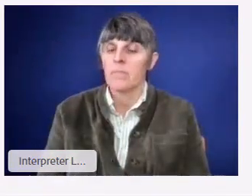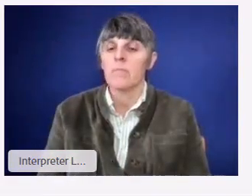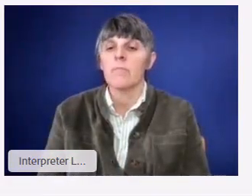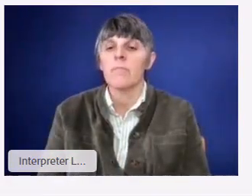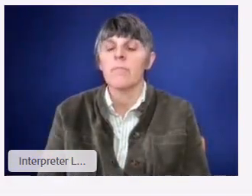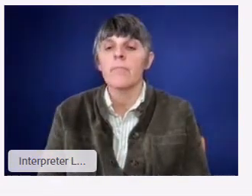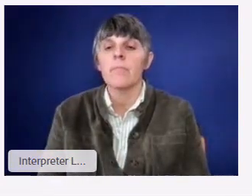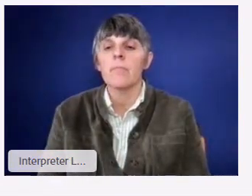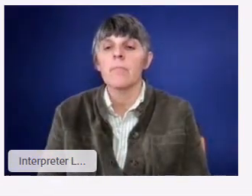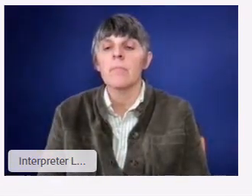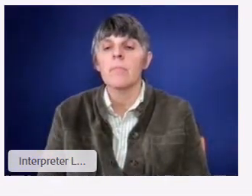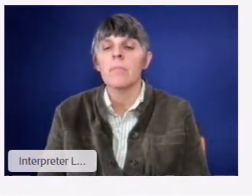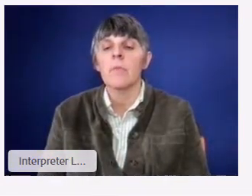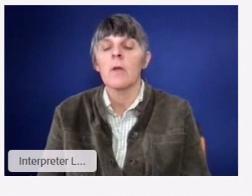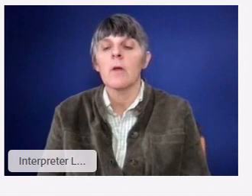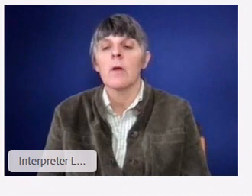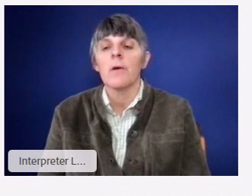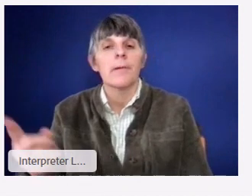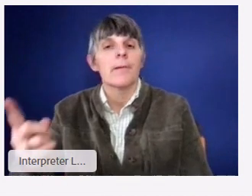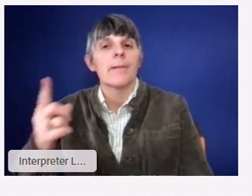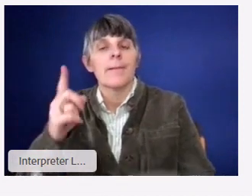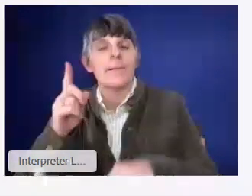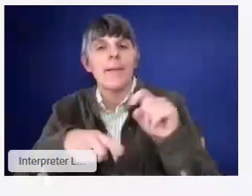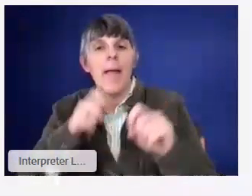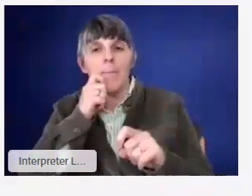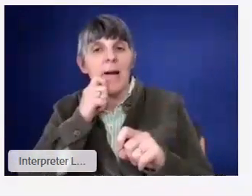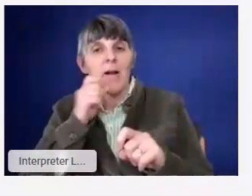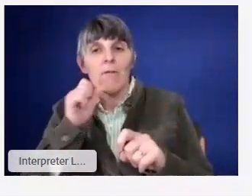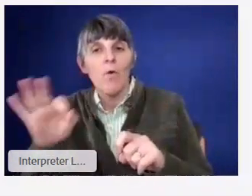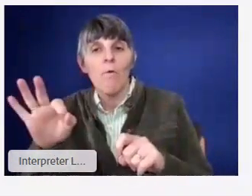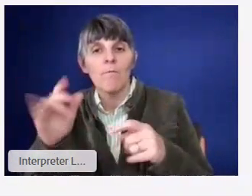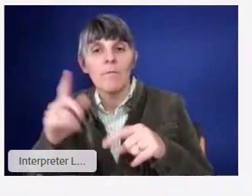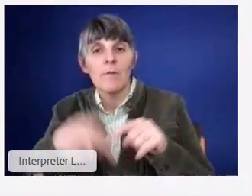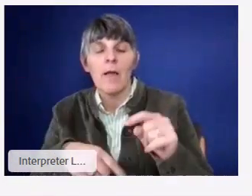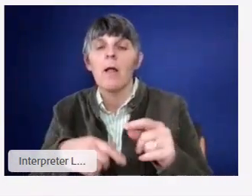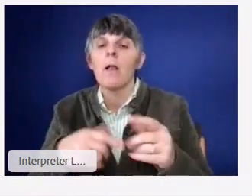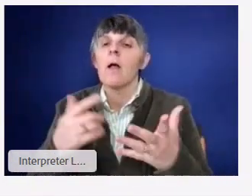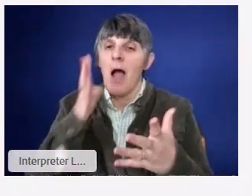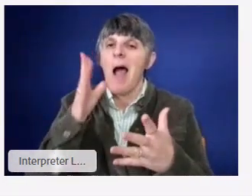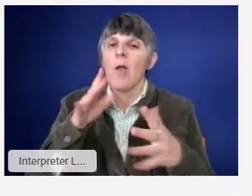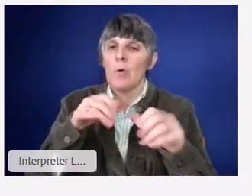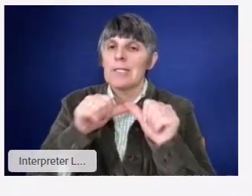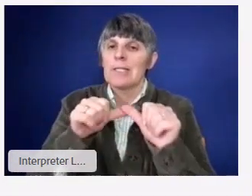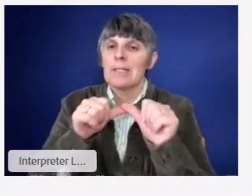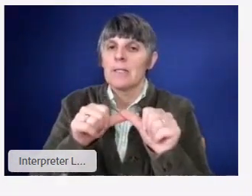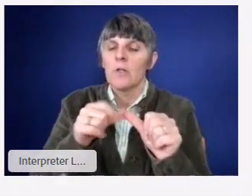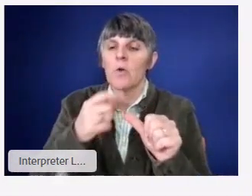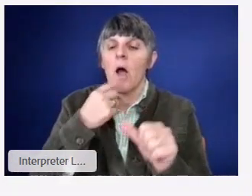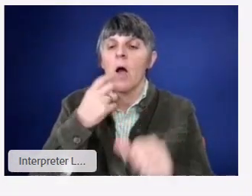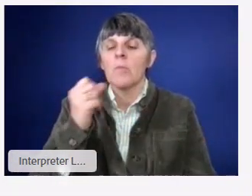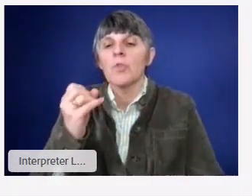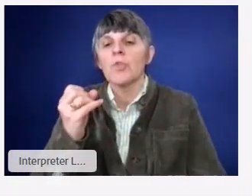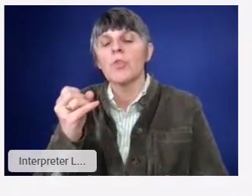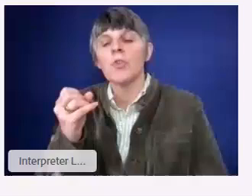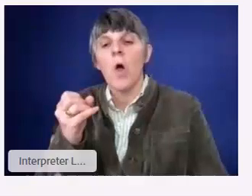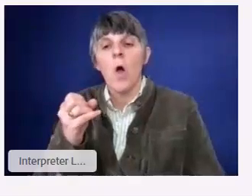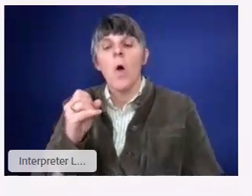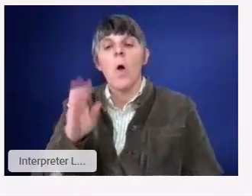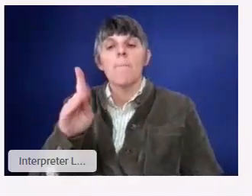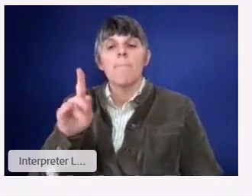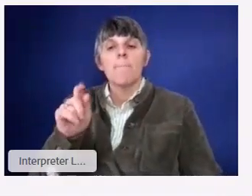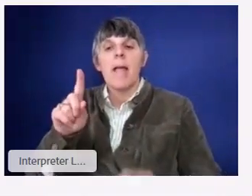Well, I'll take over until he could get on. So beta